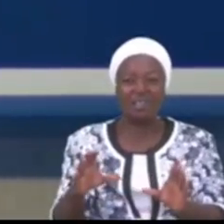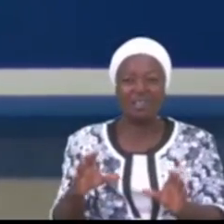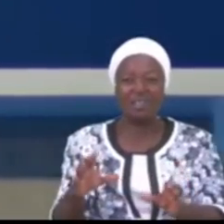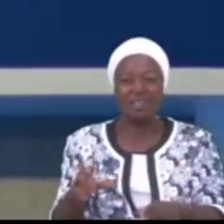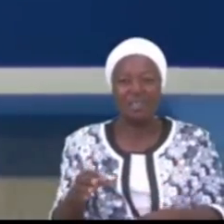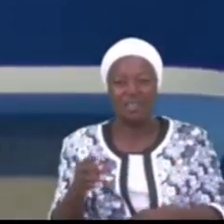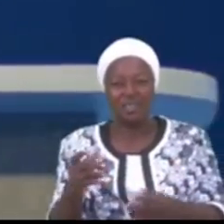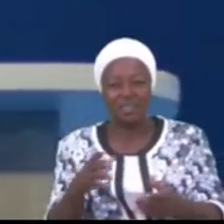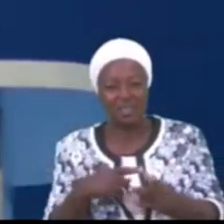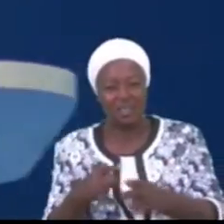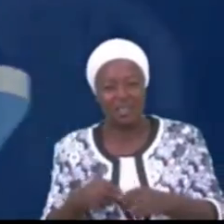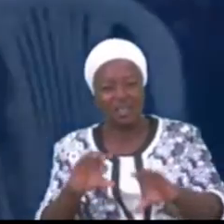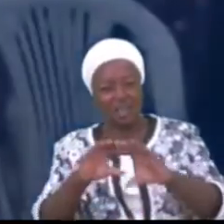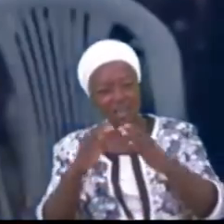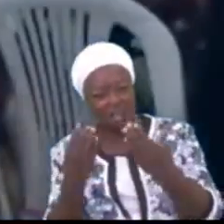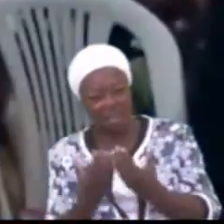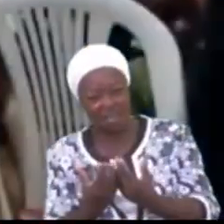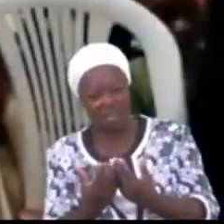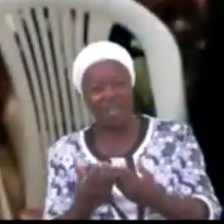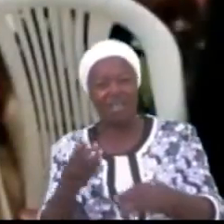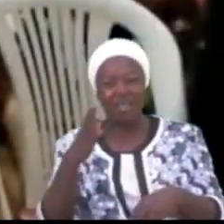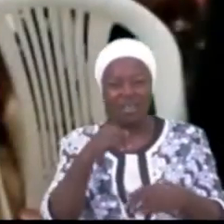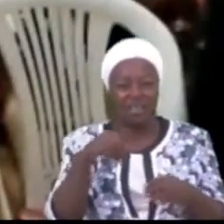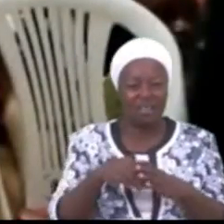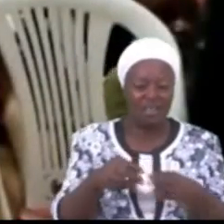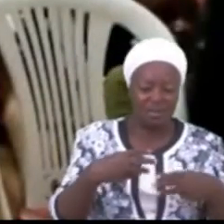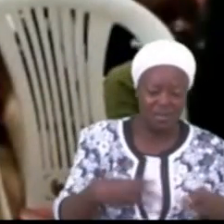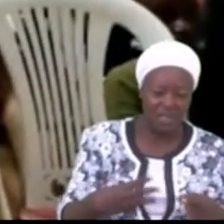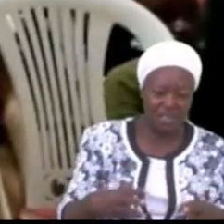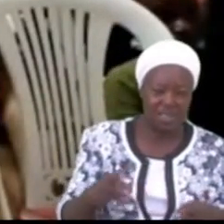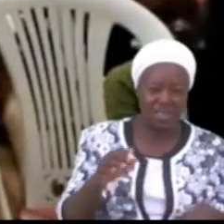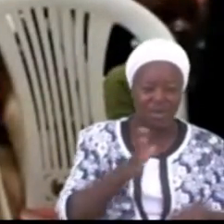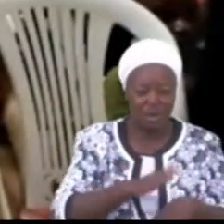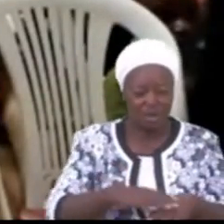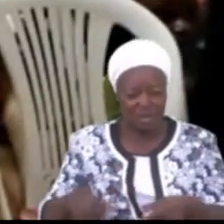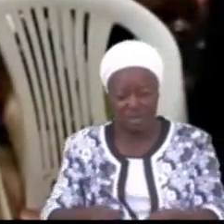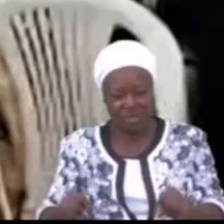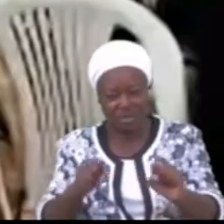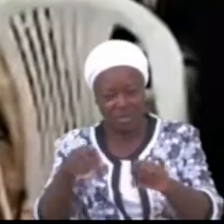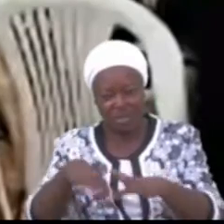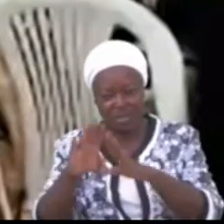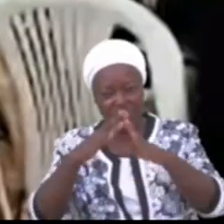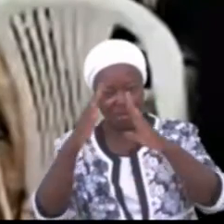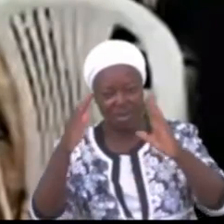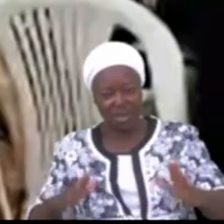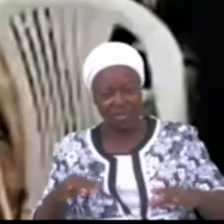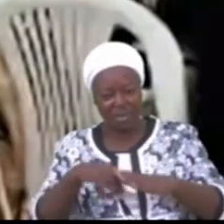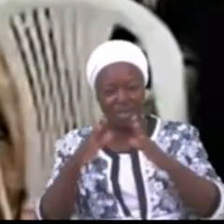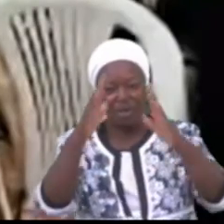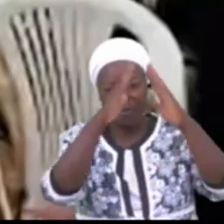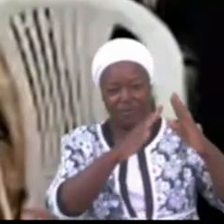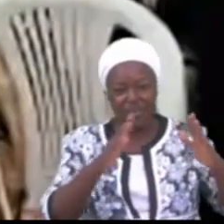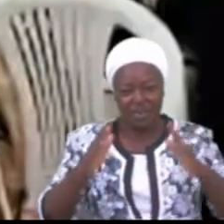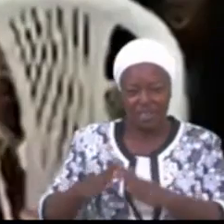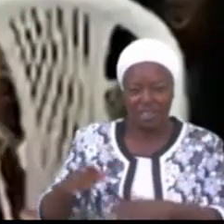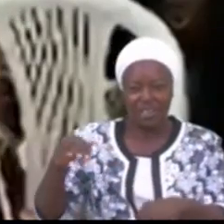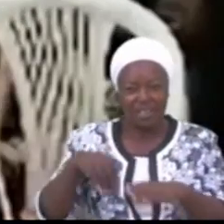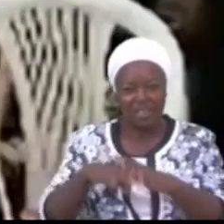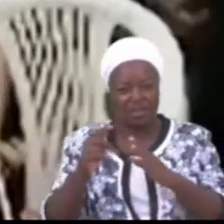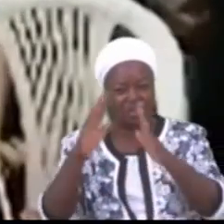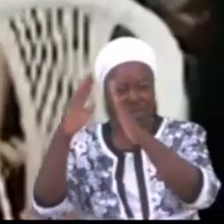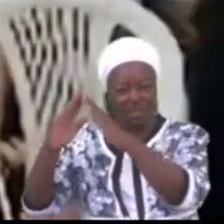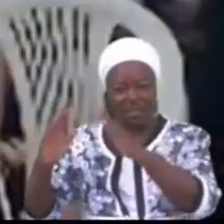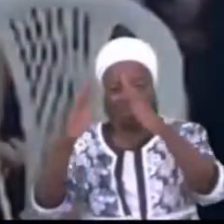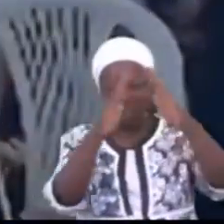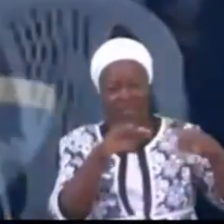the office, on the street, in your house, in your village, in your town, in your city, with